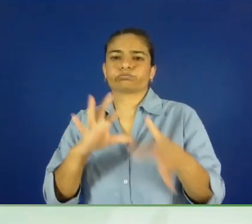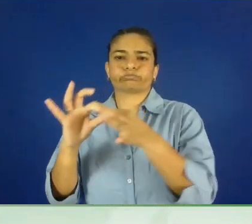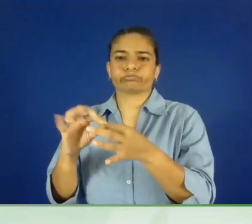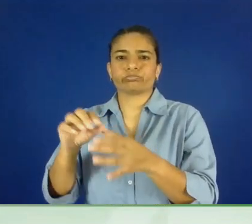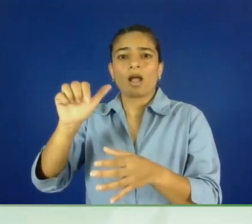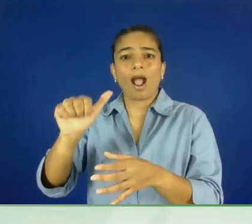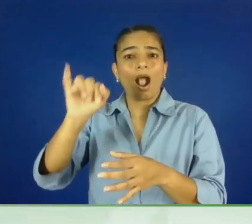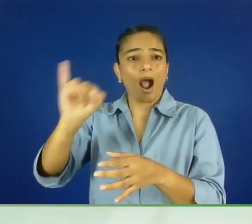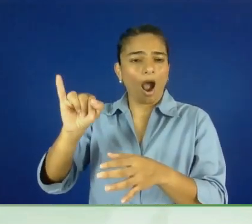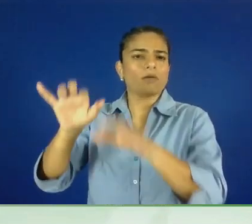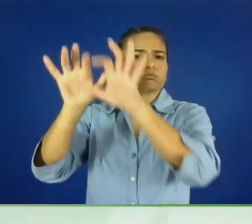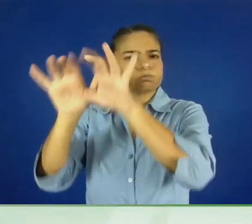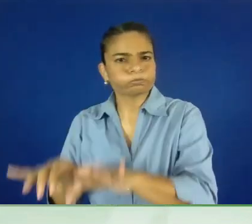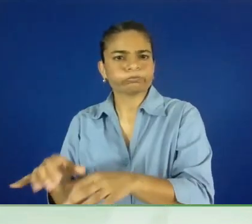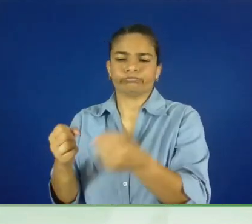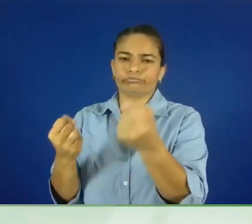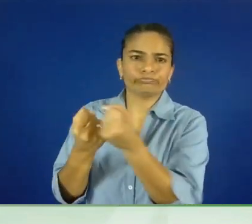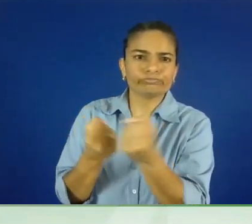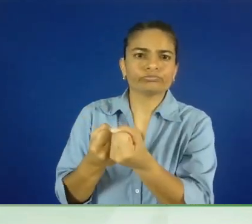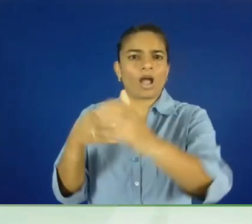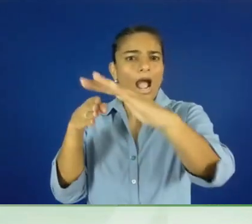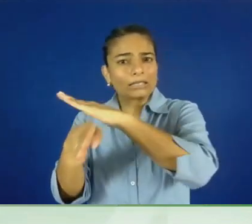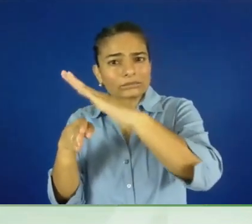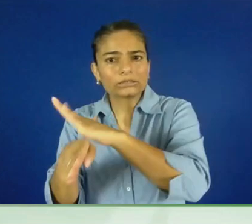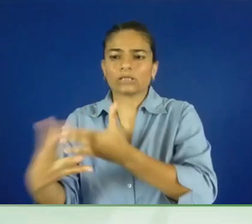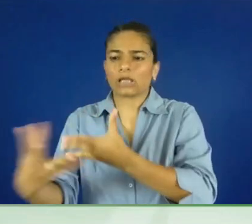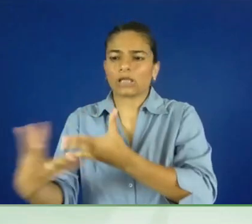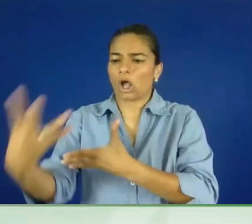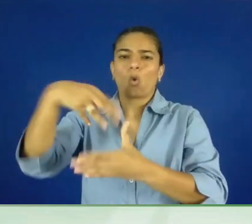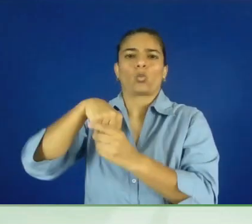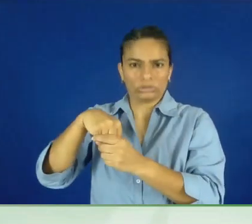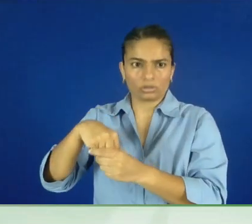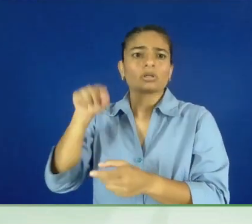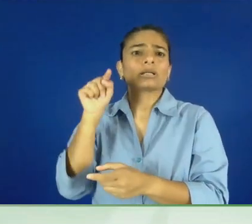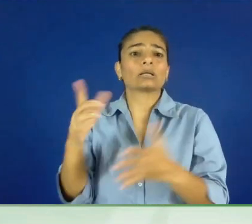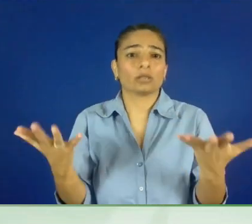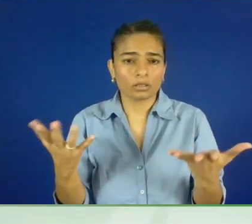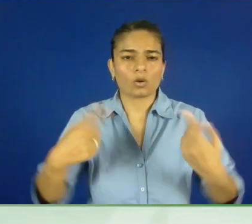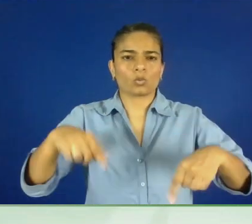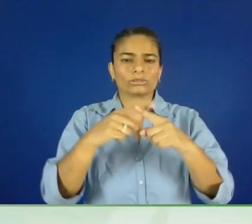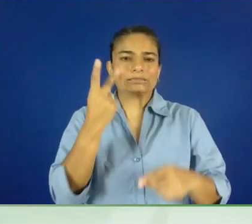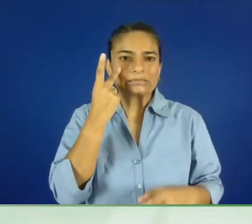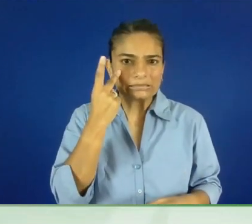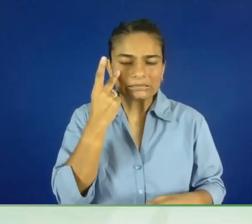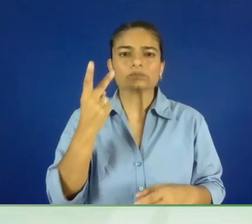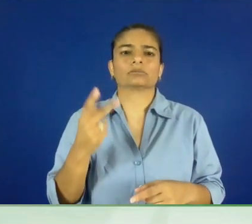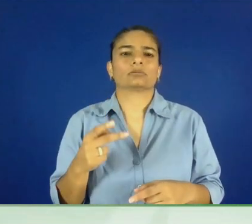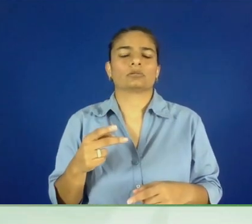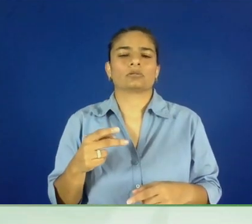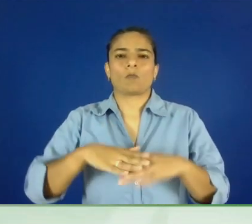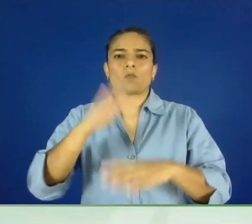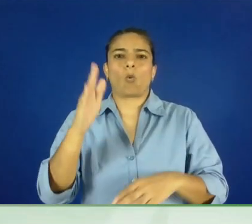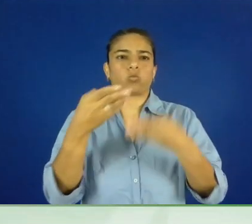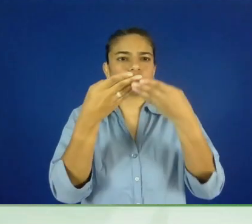seen here and what you know more broadly, have you got any examples of how AI